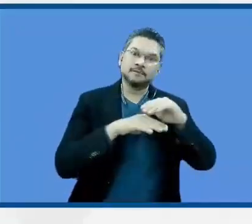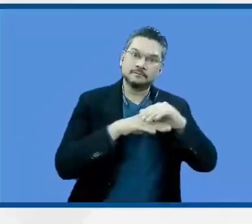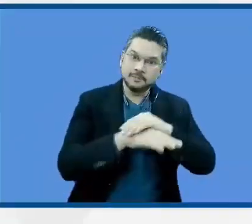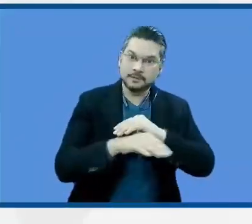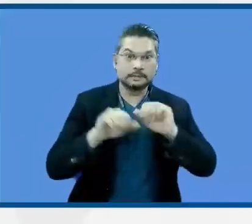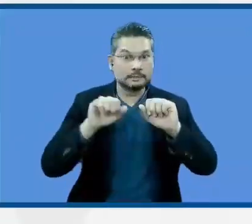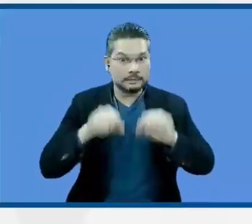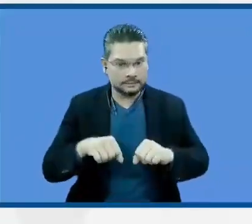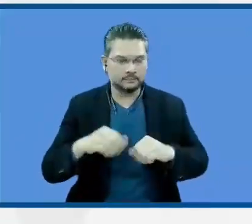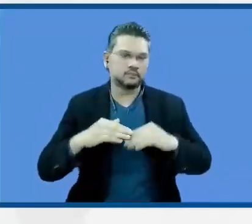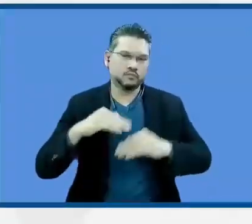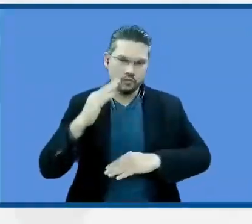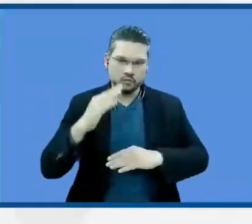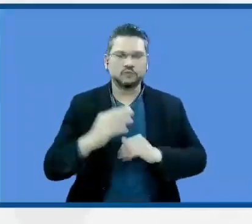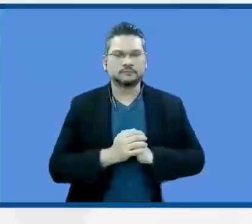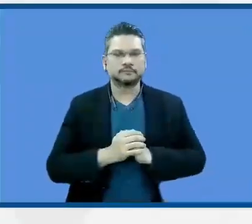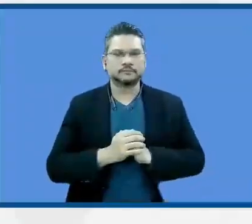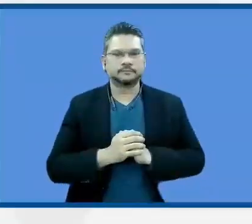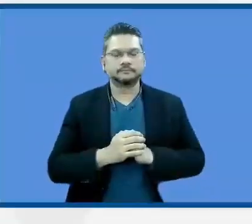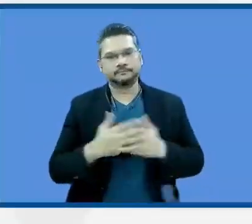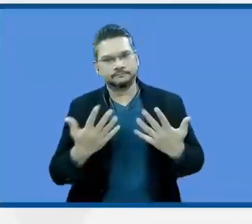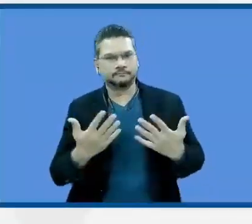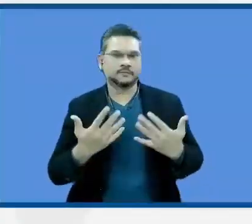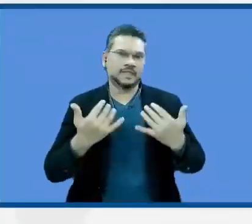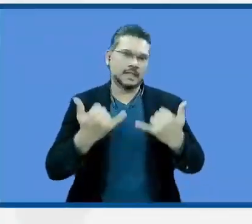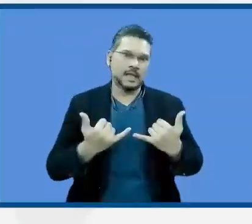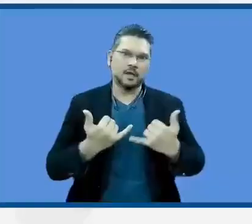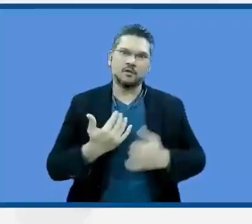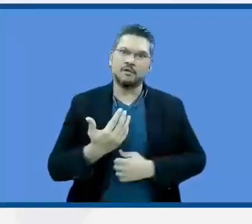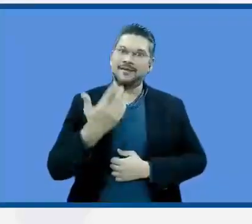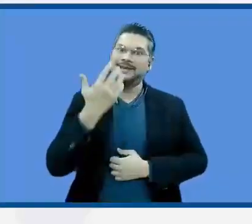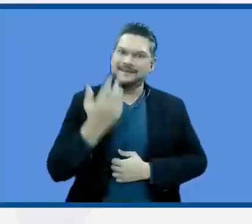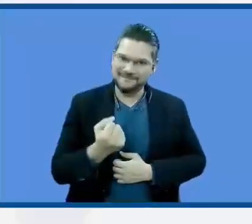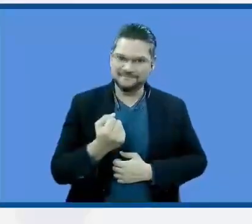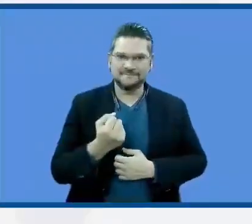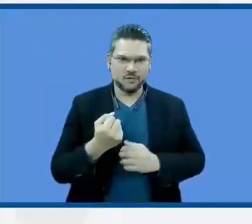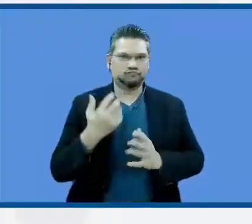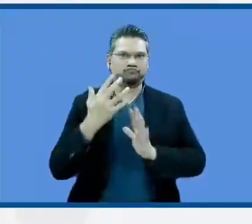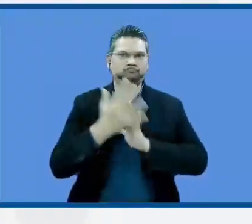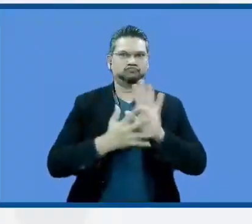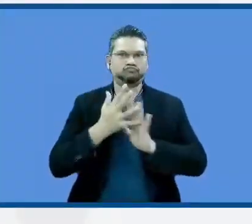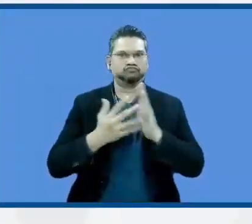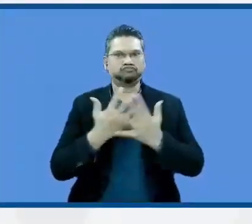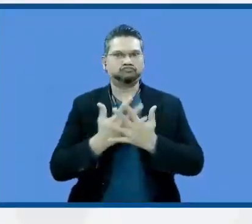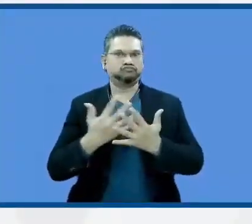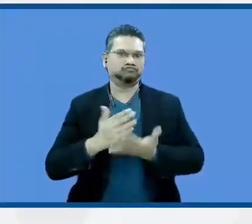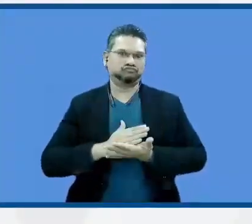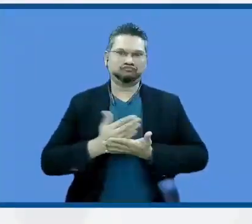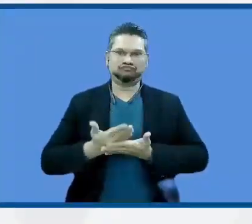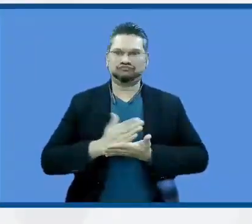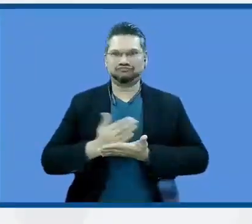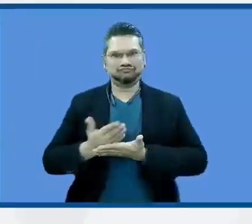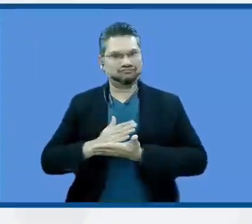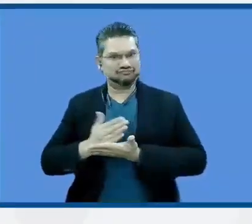the event have sign language interpretation and